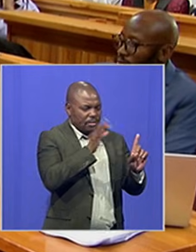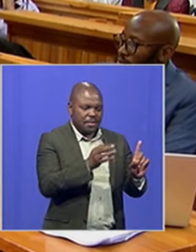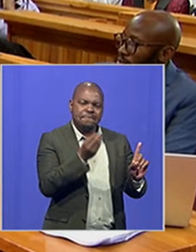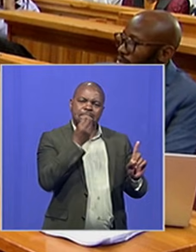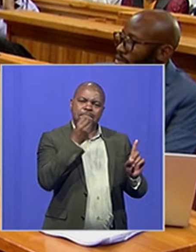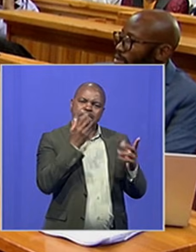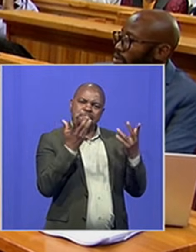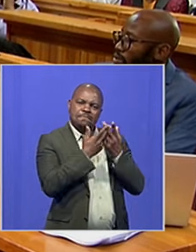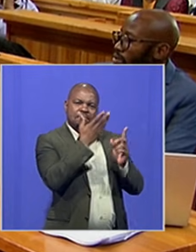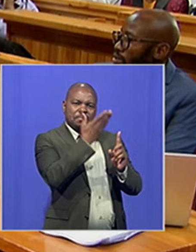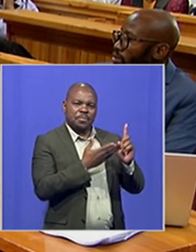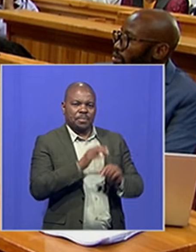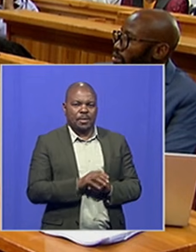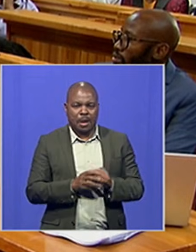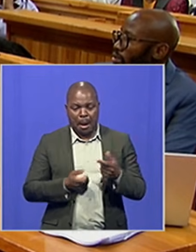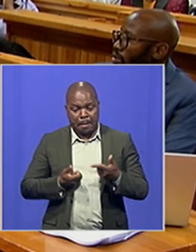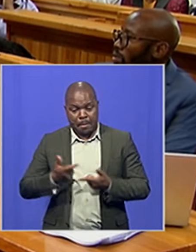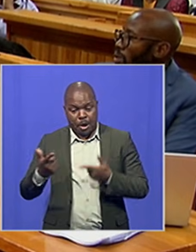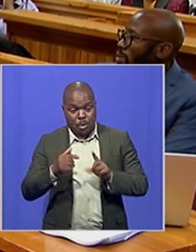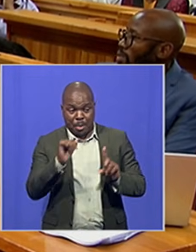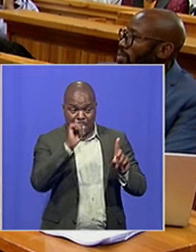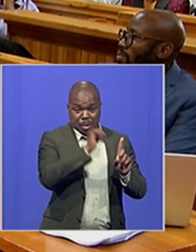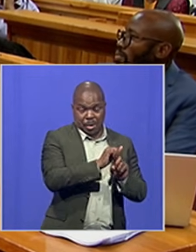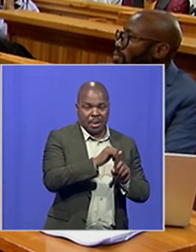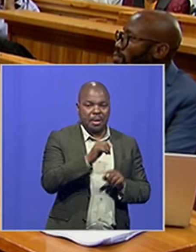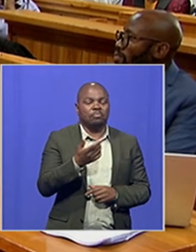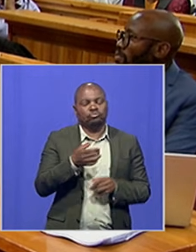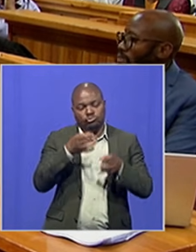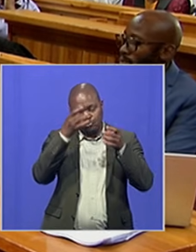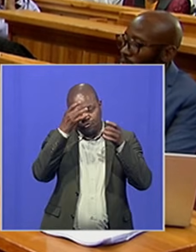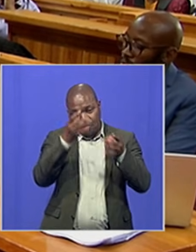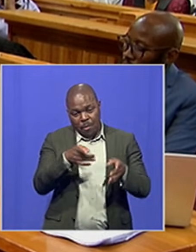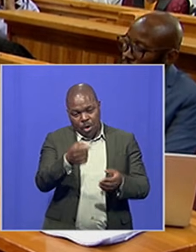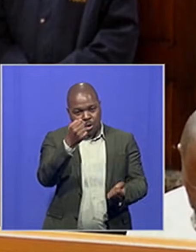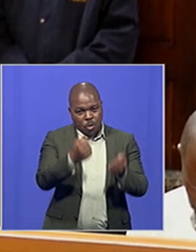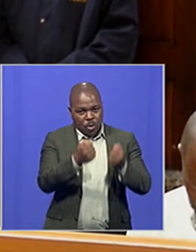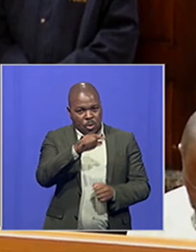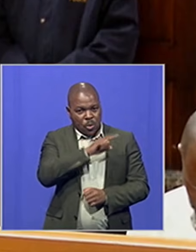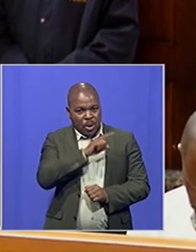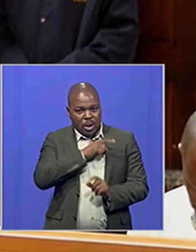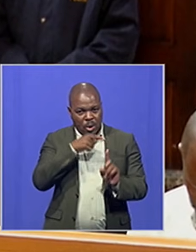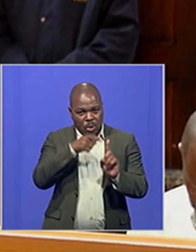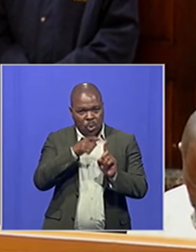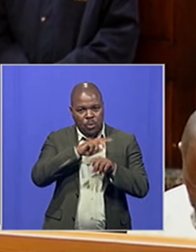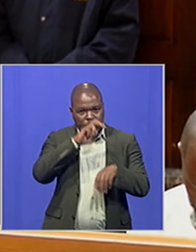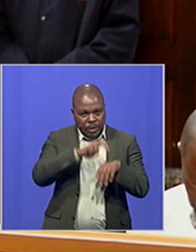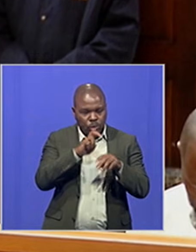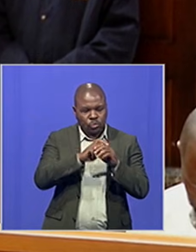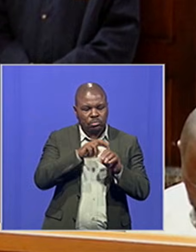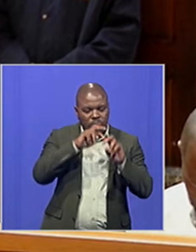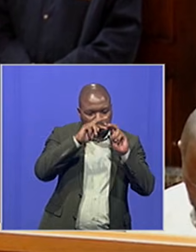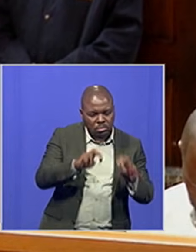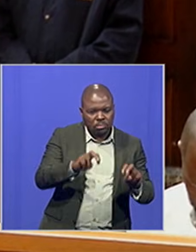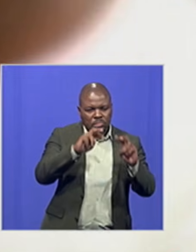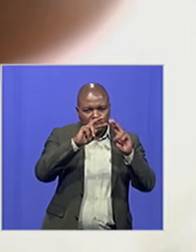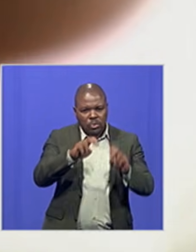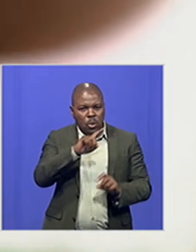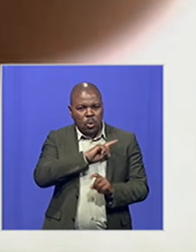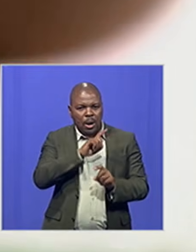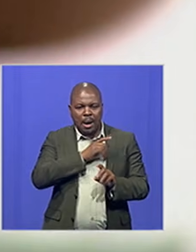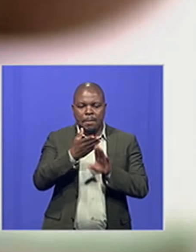tlhokang. Babueledi ba molatofadiwa gape ba boleletse kgotlatshekelo gore o tlhoka go tlhatlhobiwa gangwe le gape ka kile amega